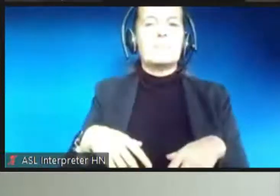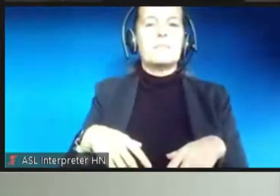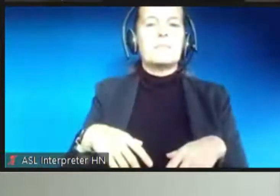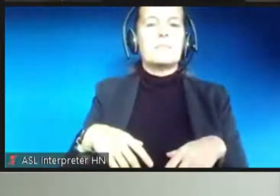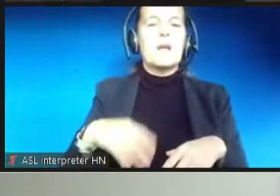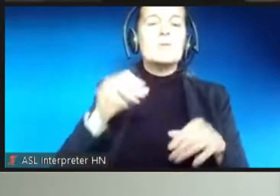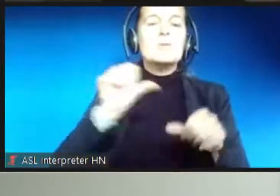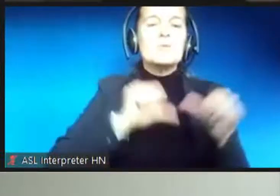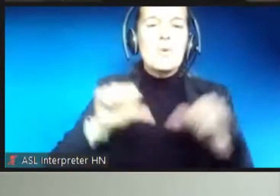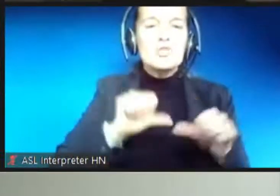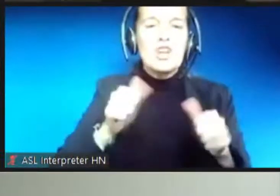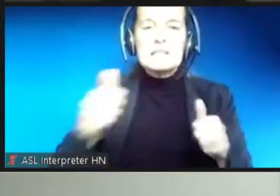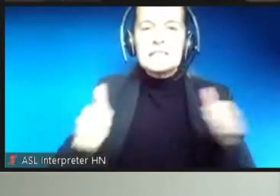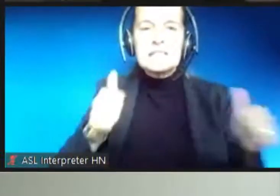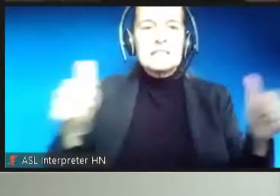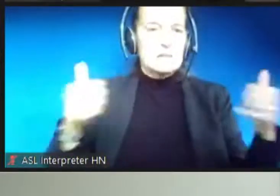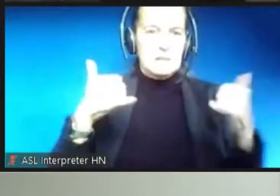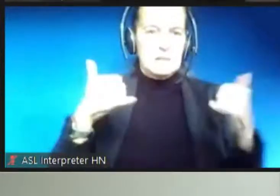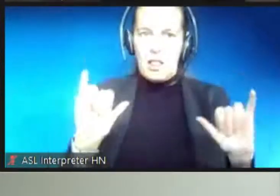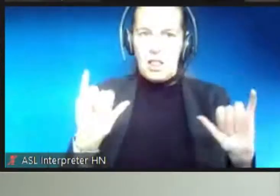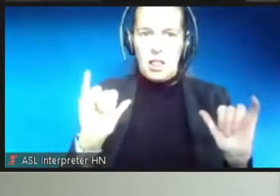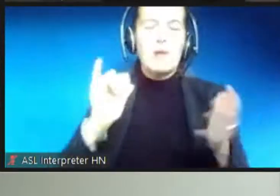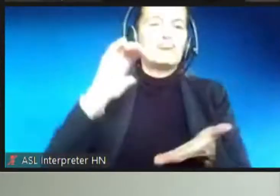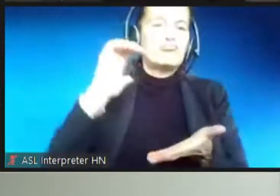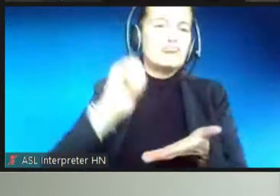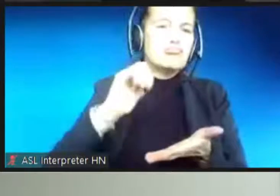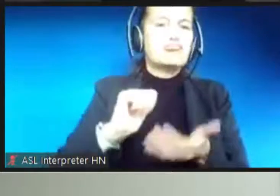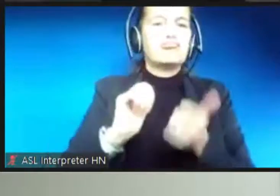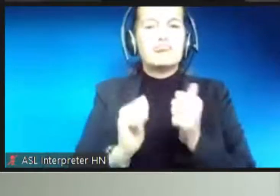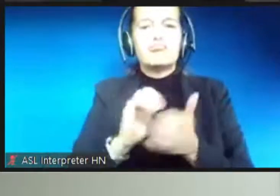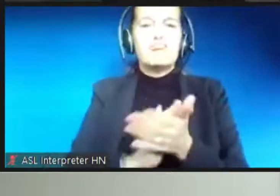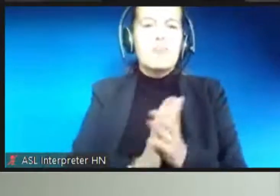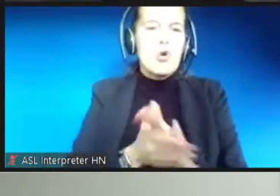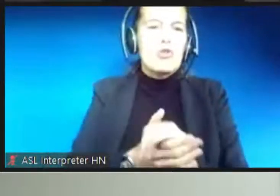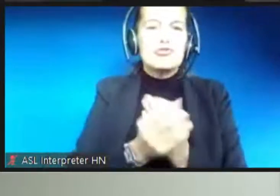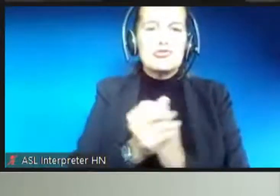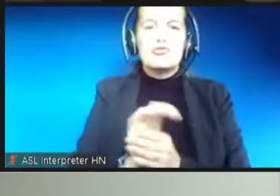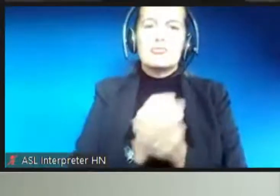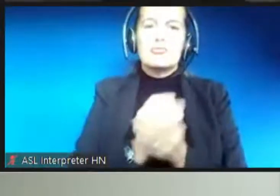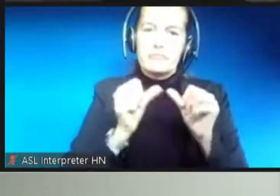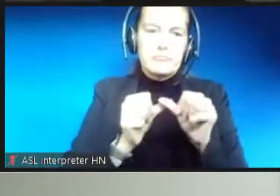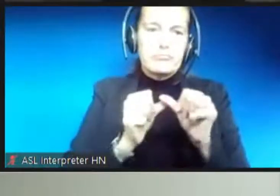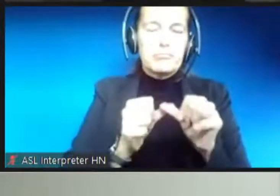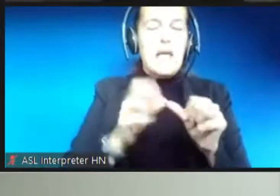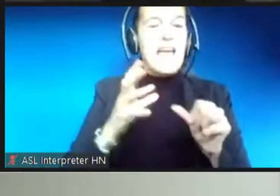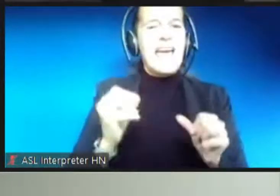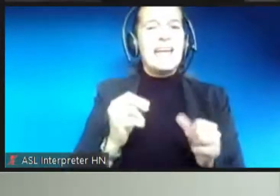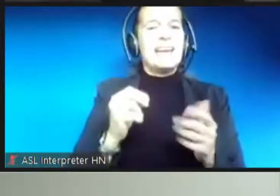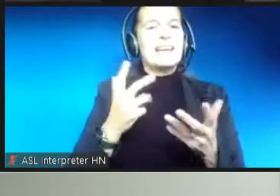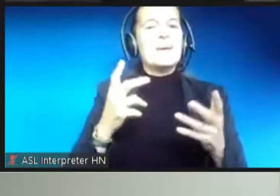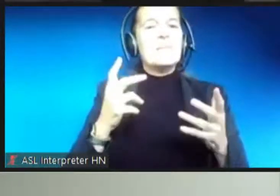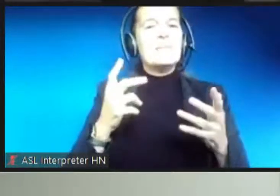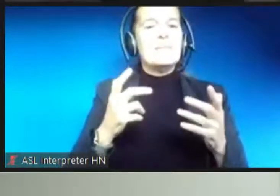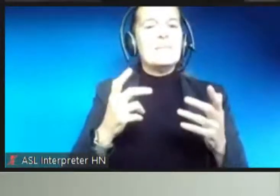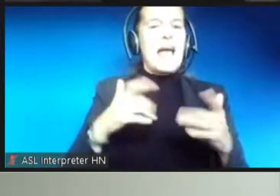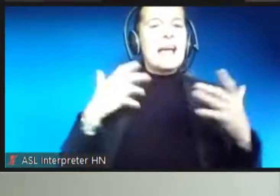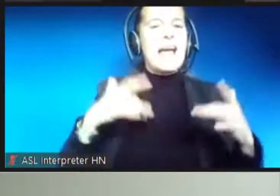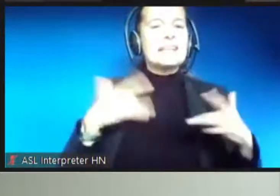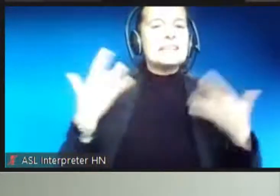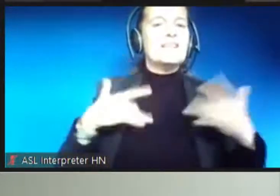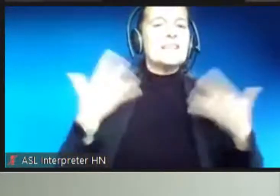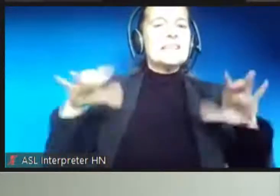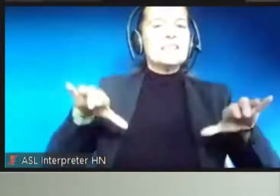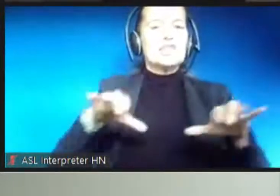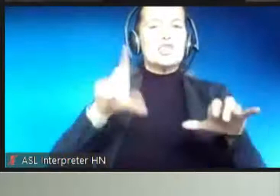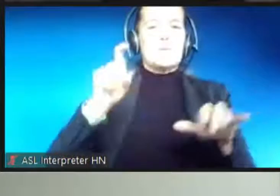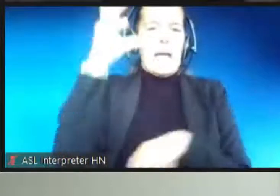social distancing, hand hygiene, and keep as many activities as possible outside to increase ventilation. And